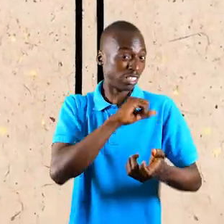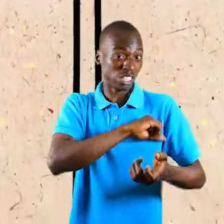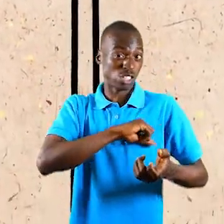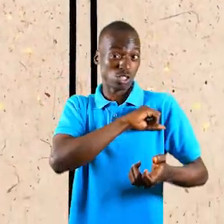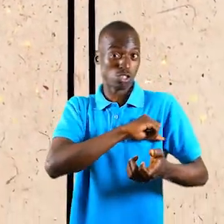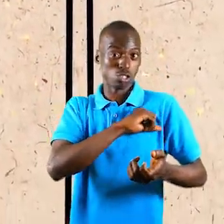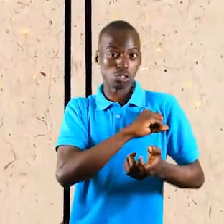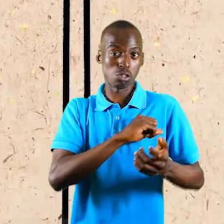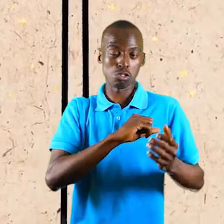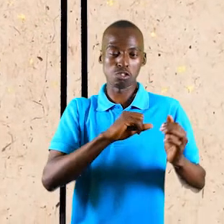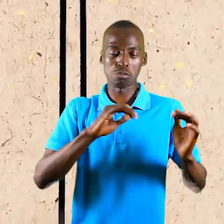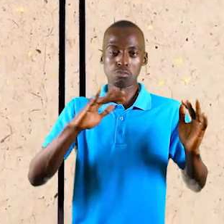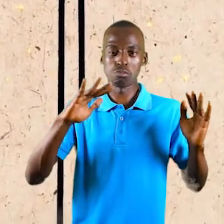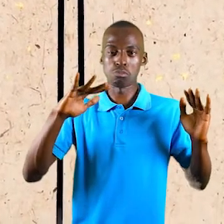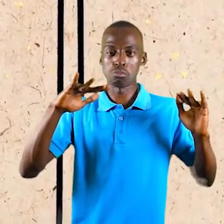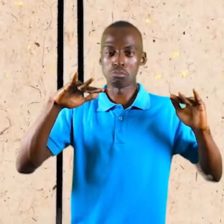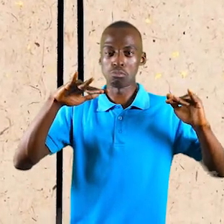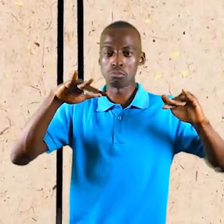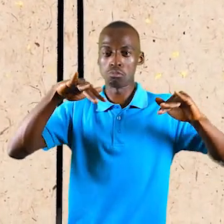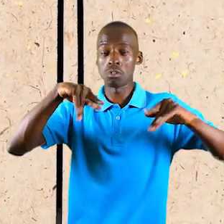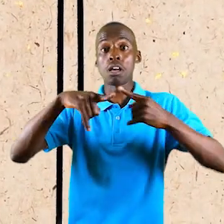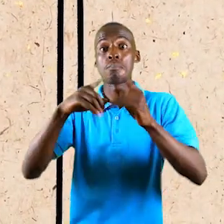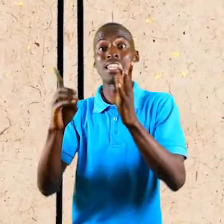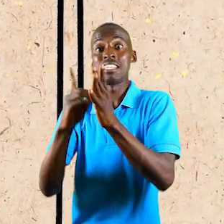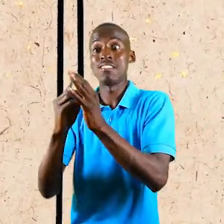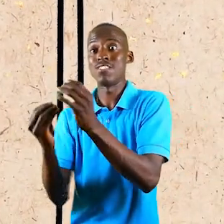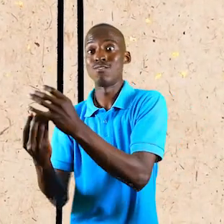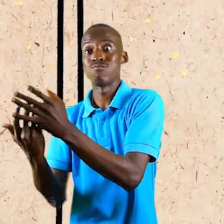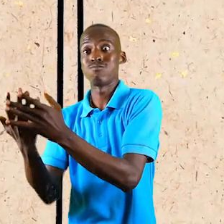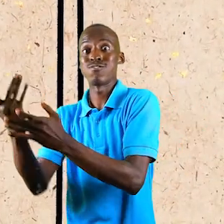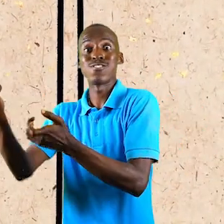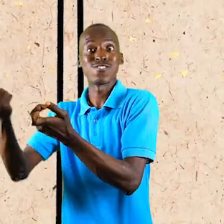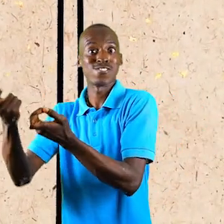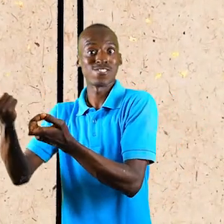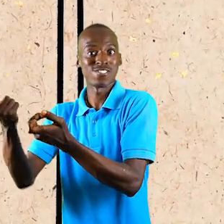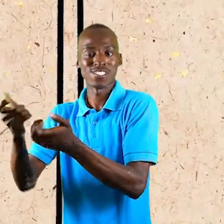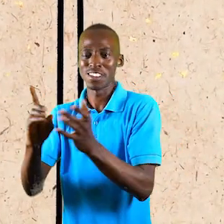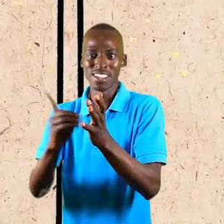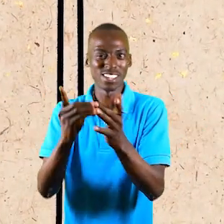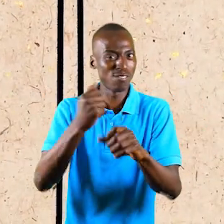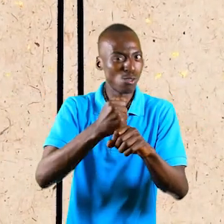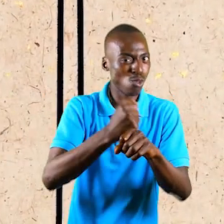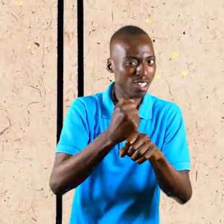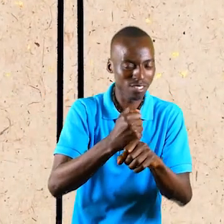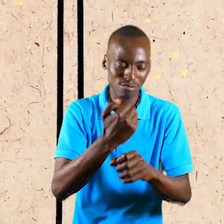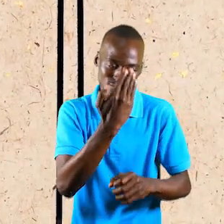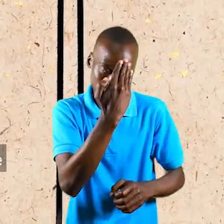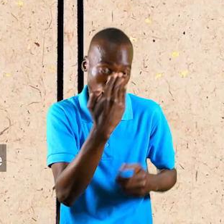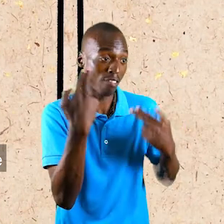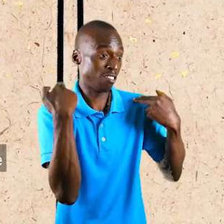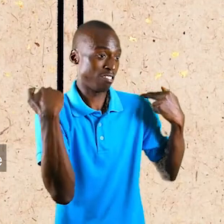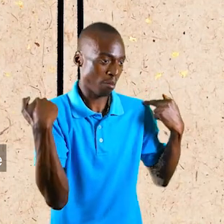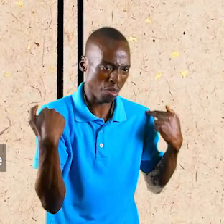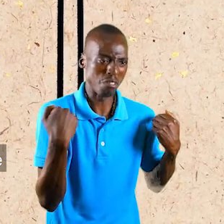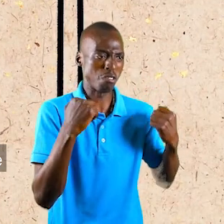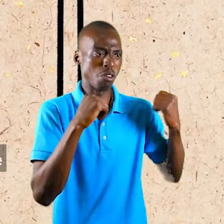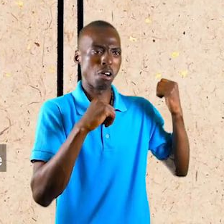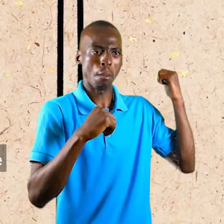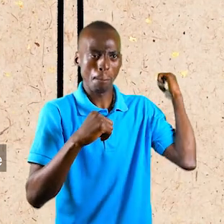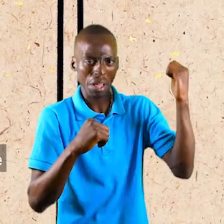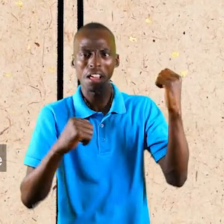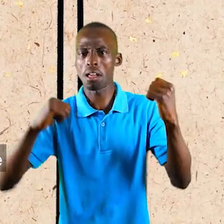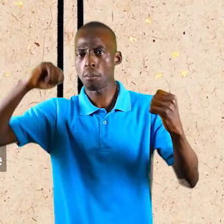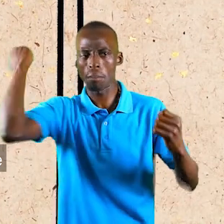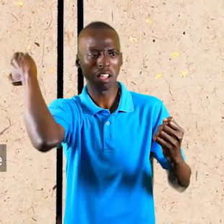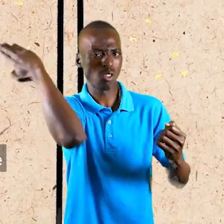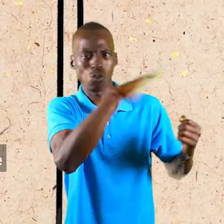slowly descend into madness, while David rises to power. So David starts working for Saul as a general, and he's winning all of the